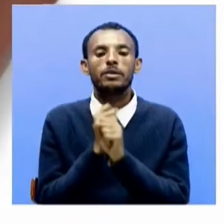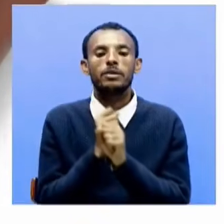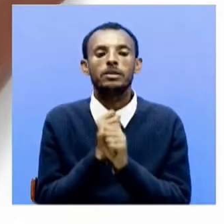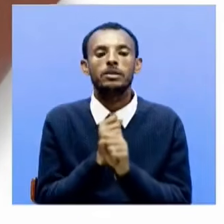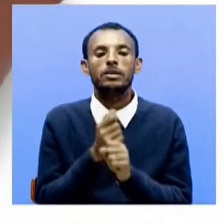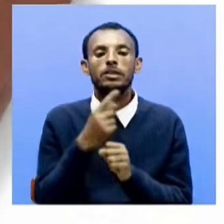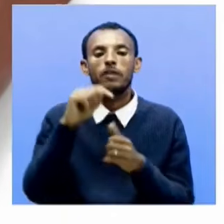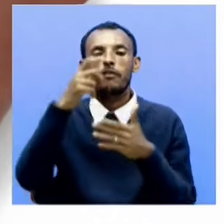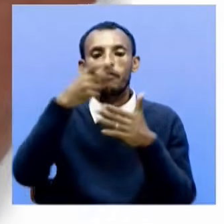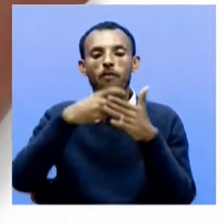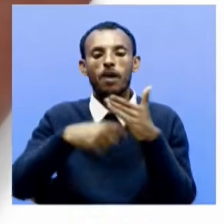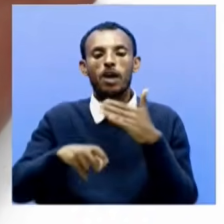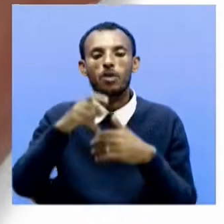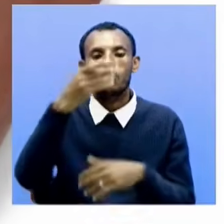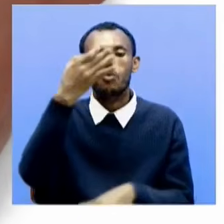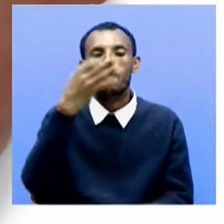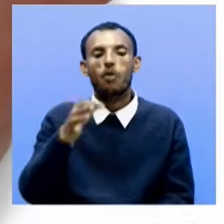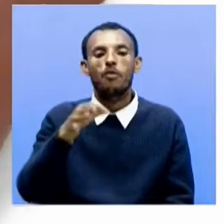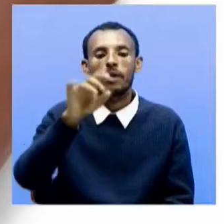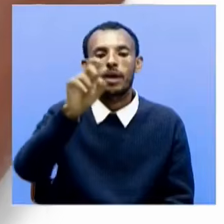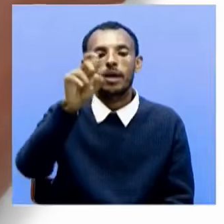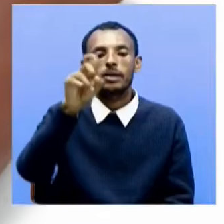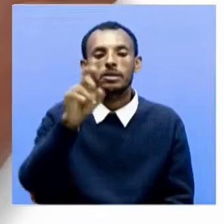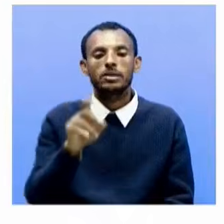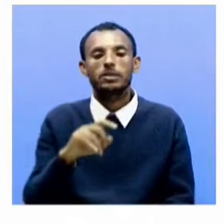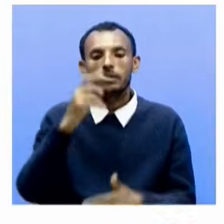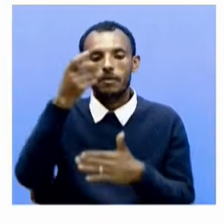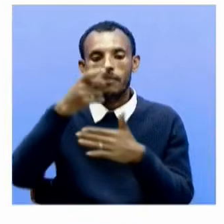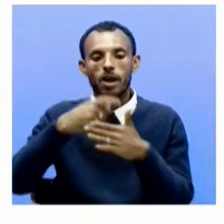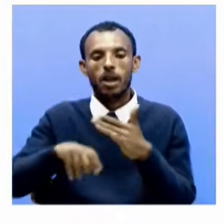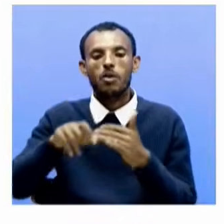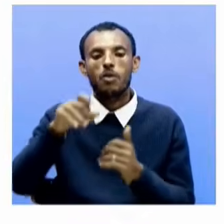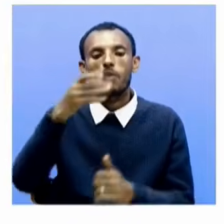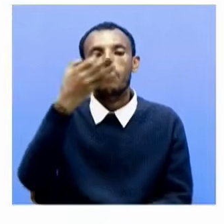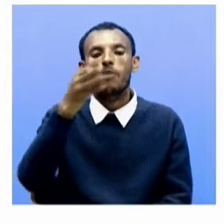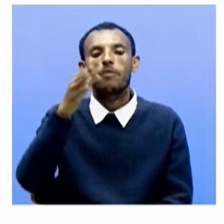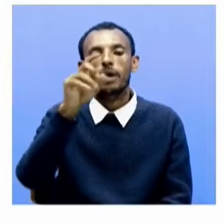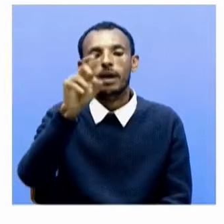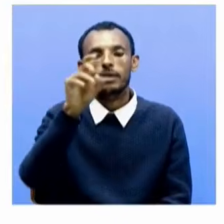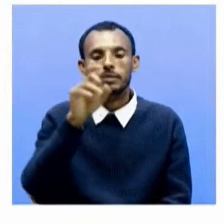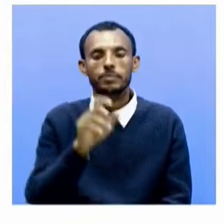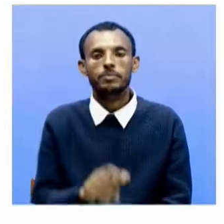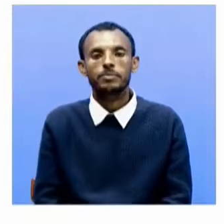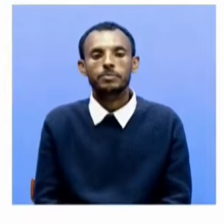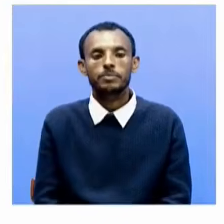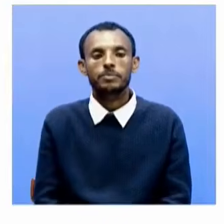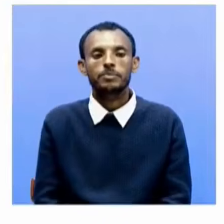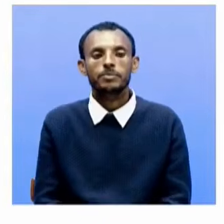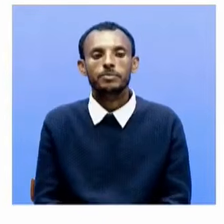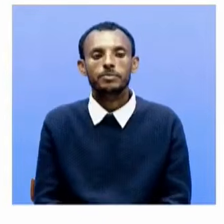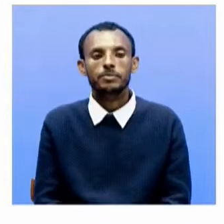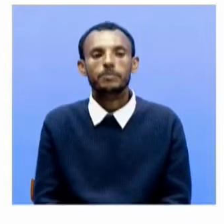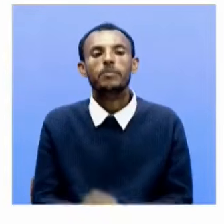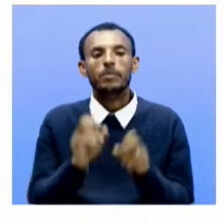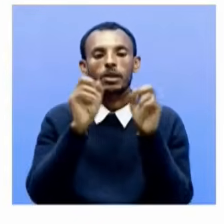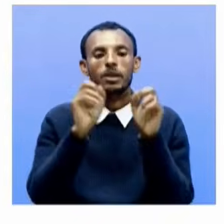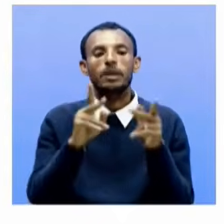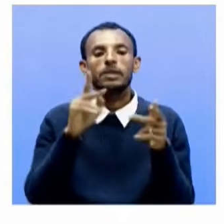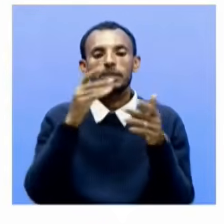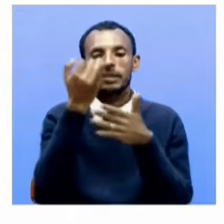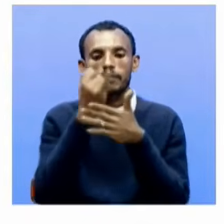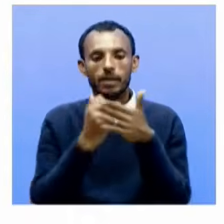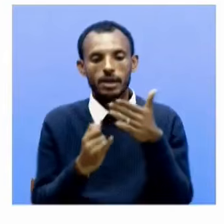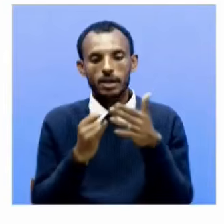the value of x. The value of x. Okay, the